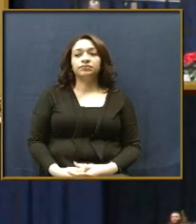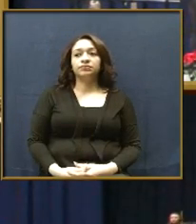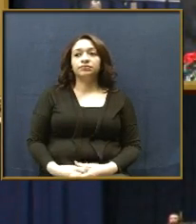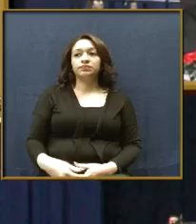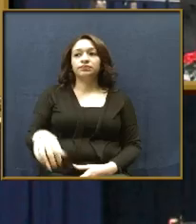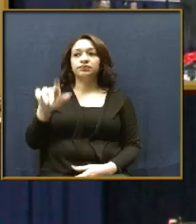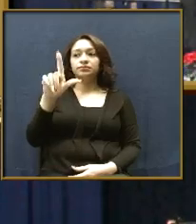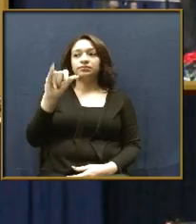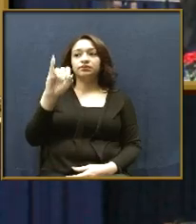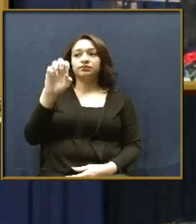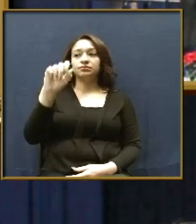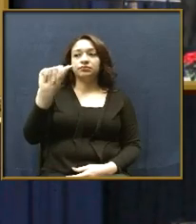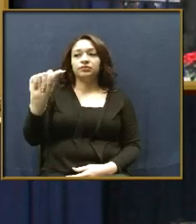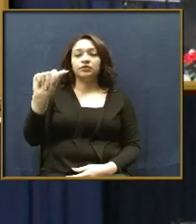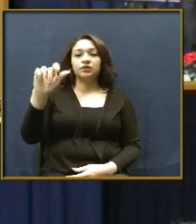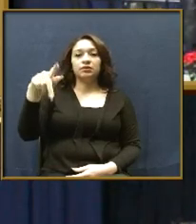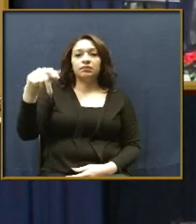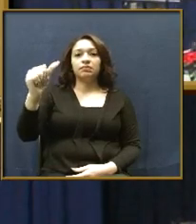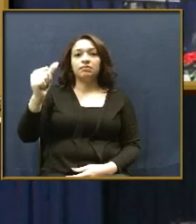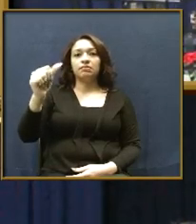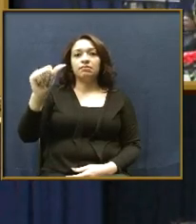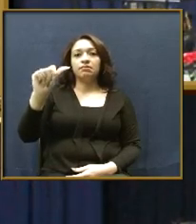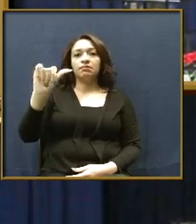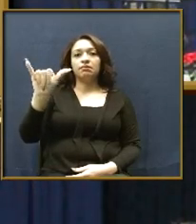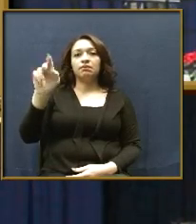Lisa A. Payne.